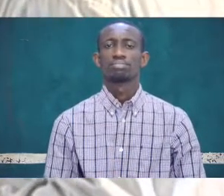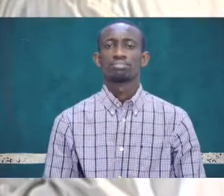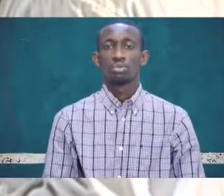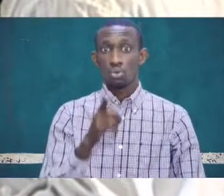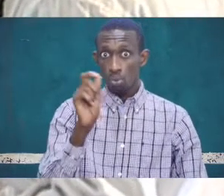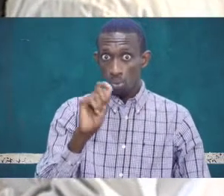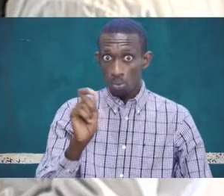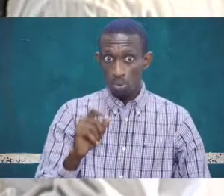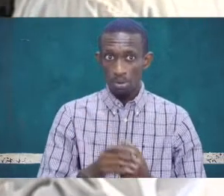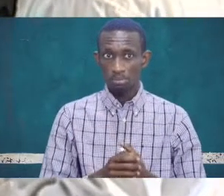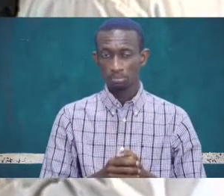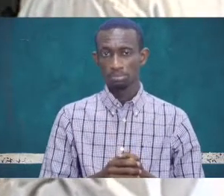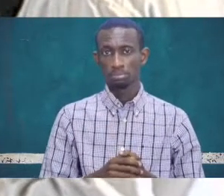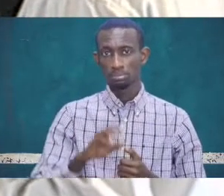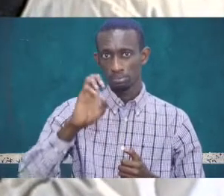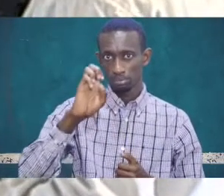write equations